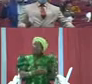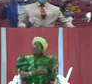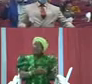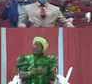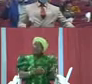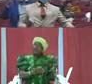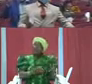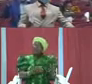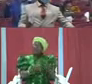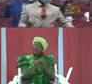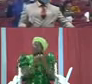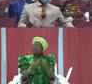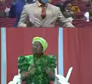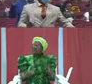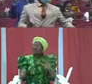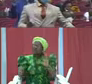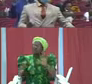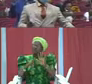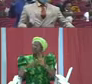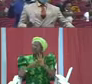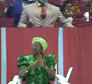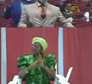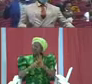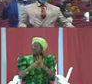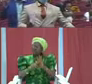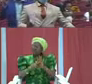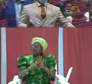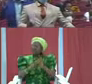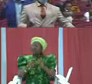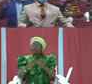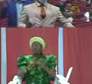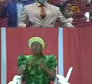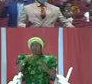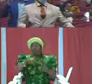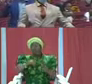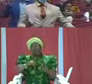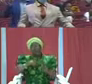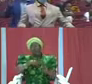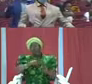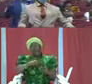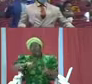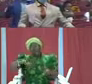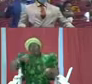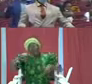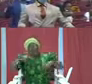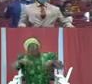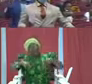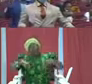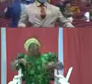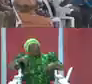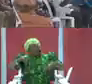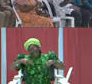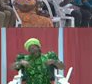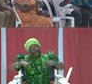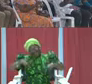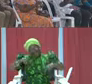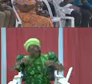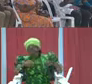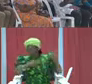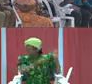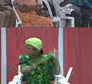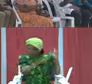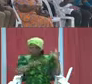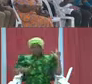There'll be a revival in my finances, a resurgence,